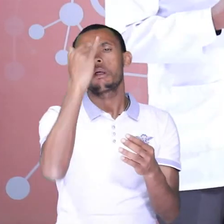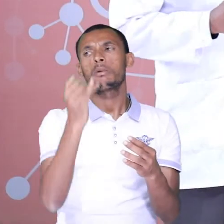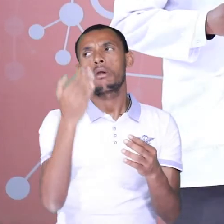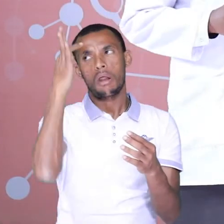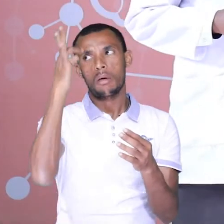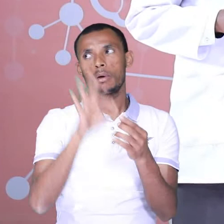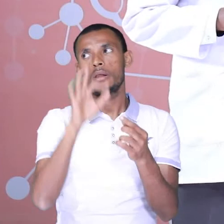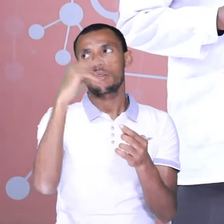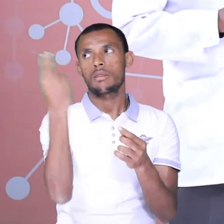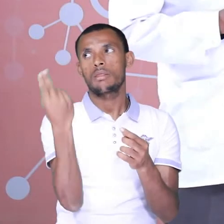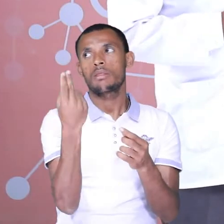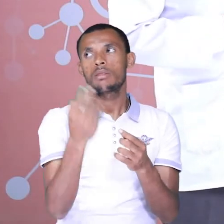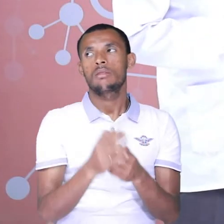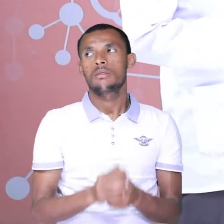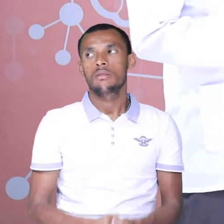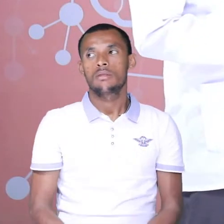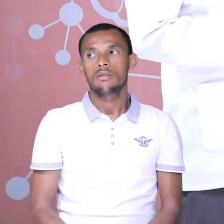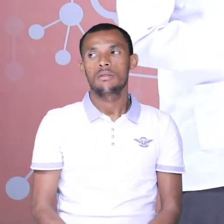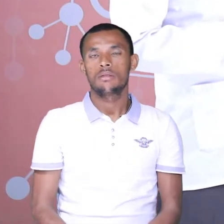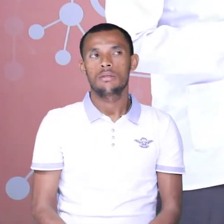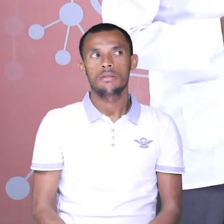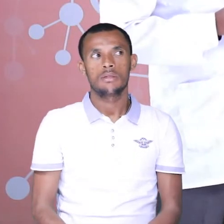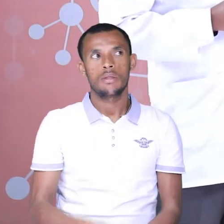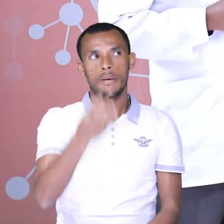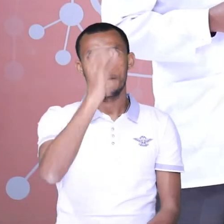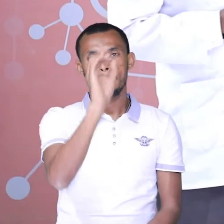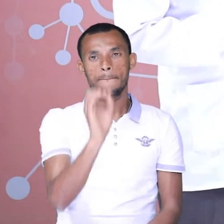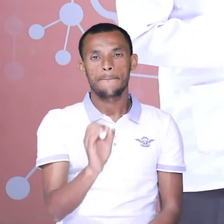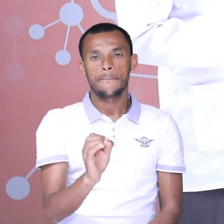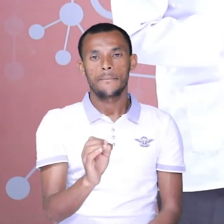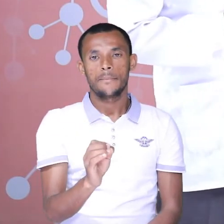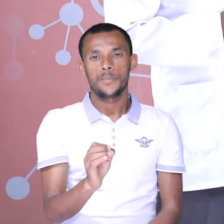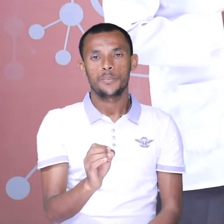use percentage? Do we use percentage? So percentage